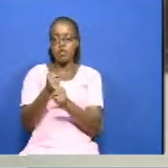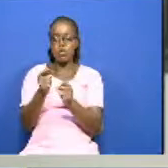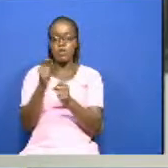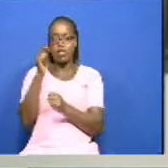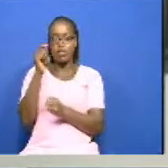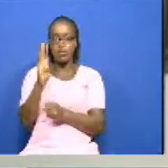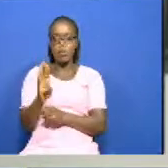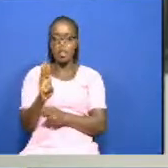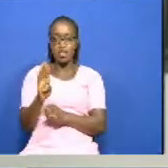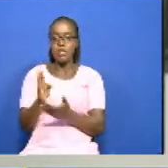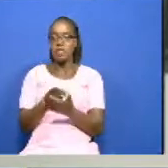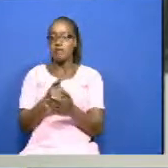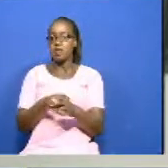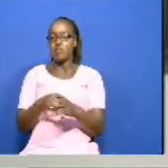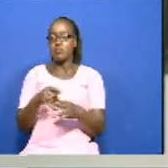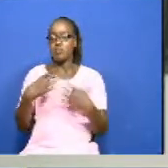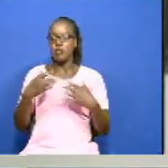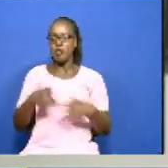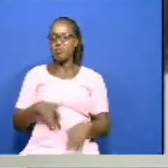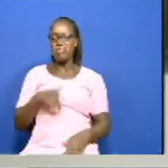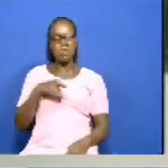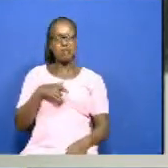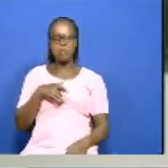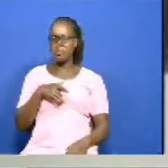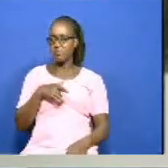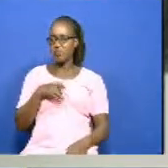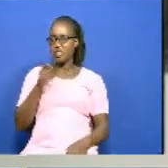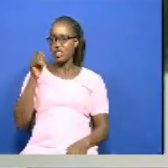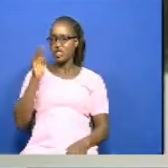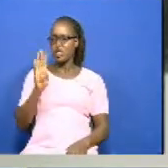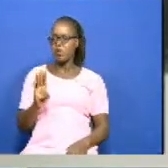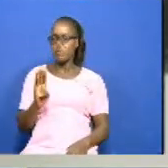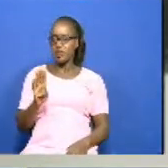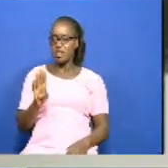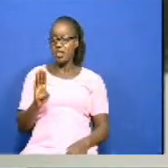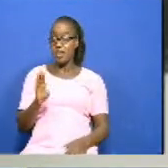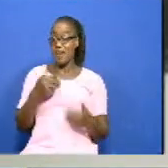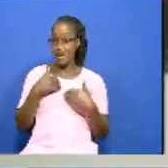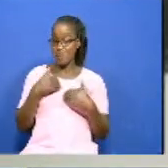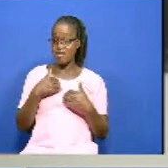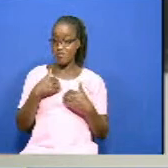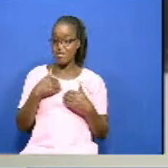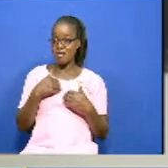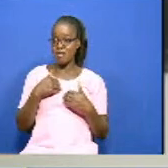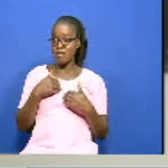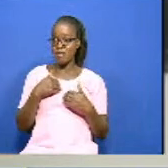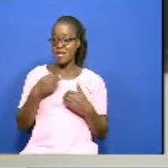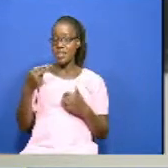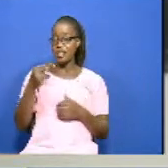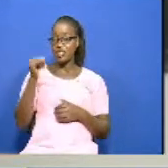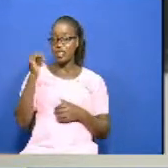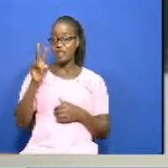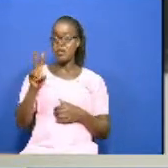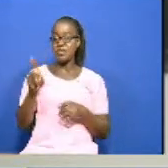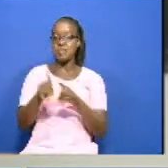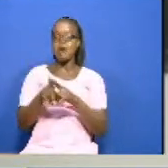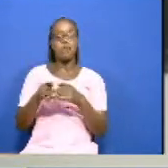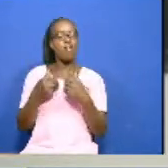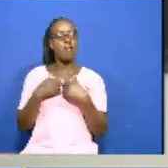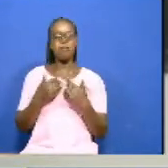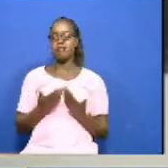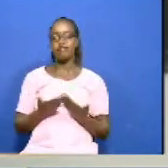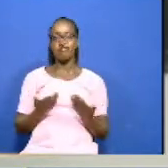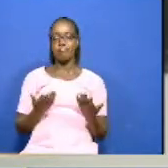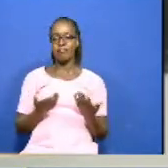TB, where sometimes people feel that TB, if you have TB, for example, you also have HIV. So that